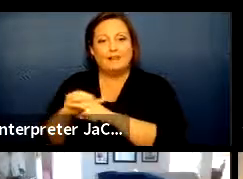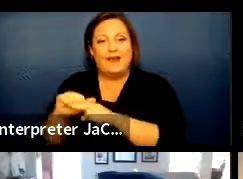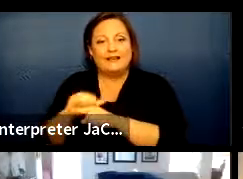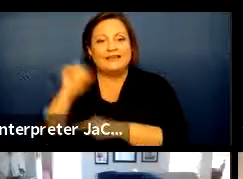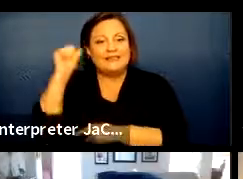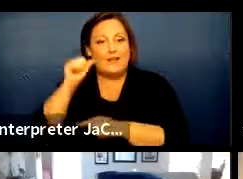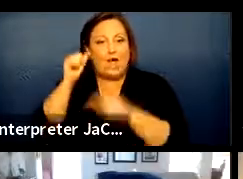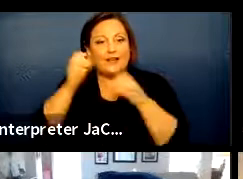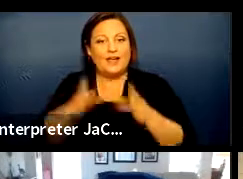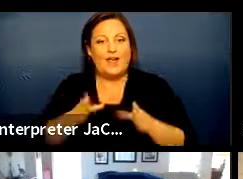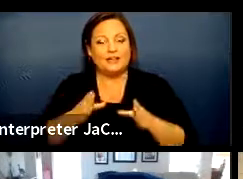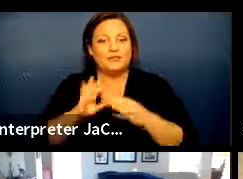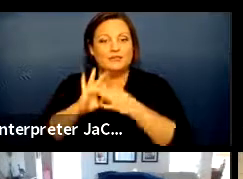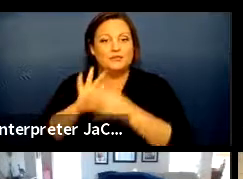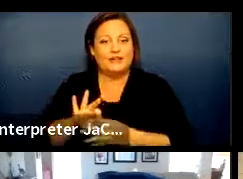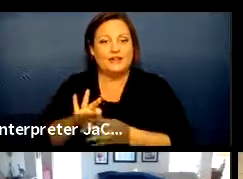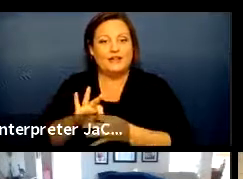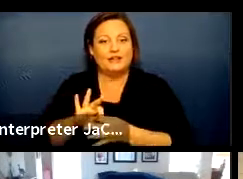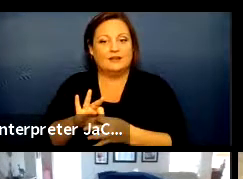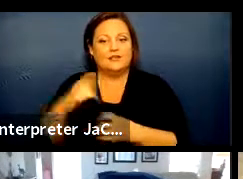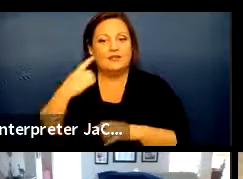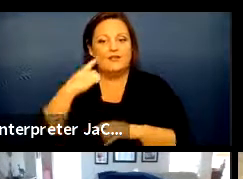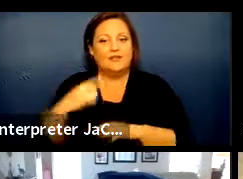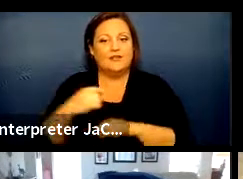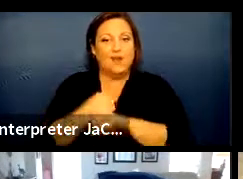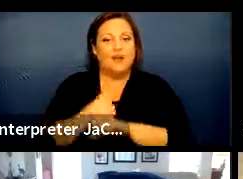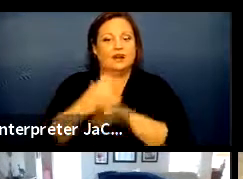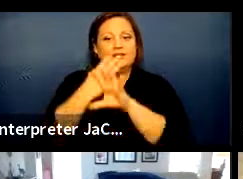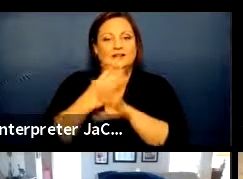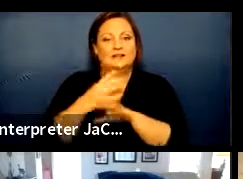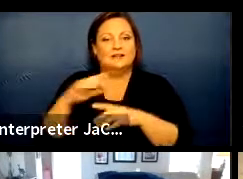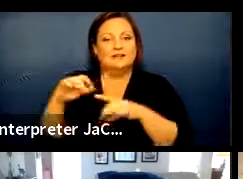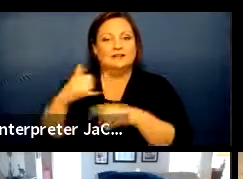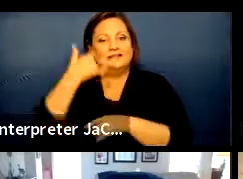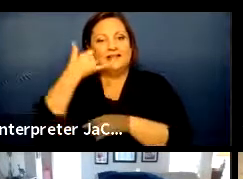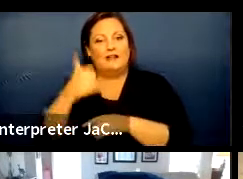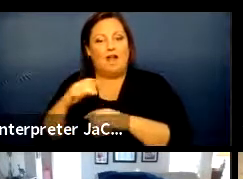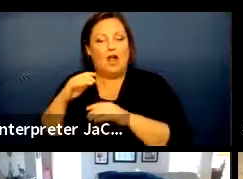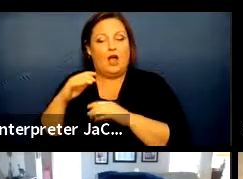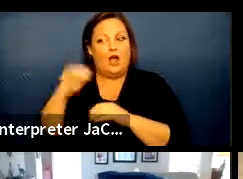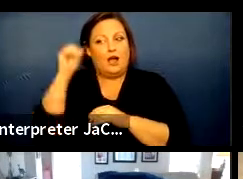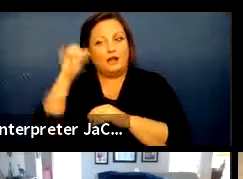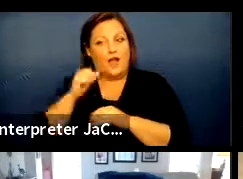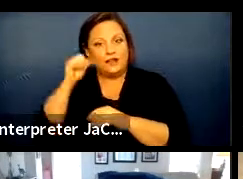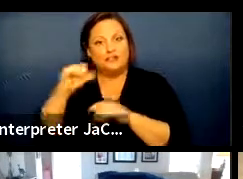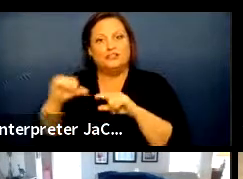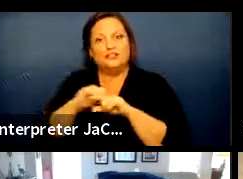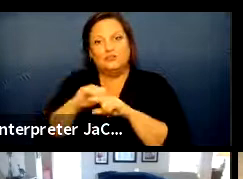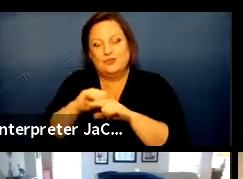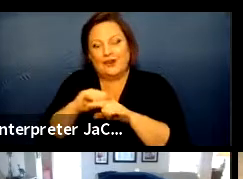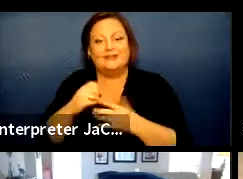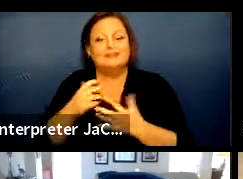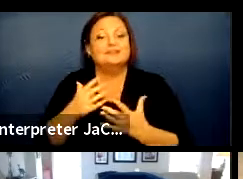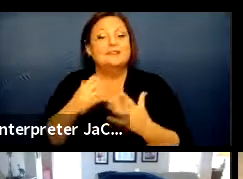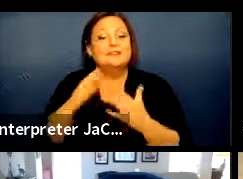Audiologists Regarding the State of Teleaudiology Education and Training. Congratulations, Dr. Bishop.